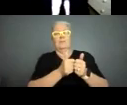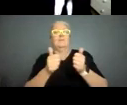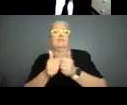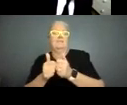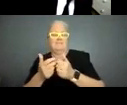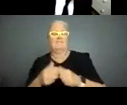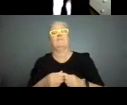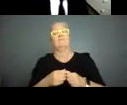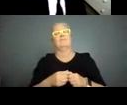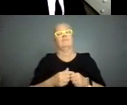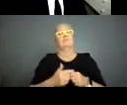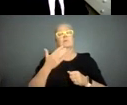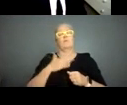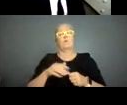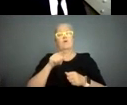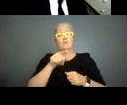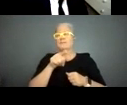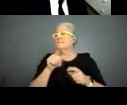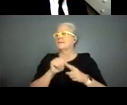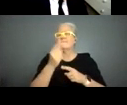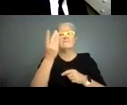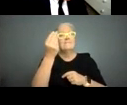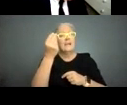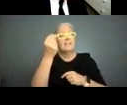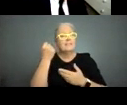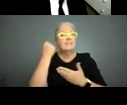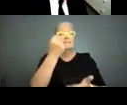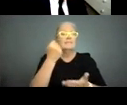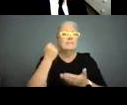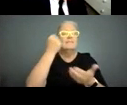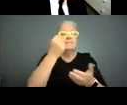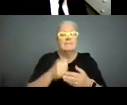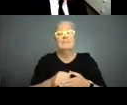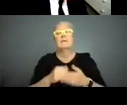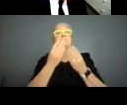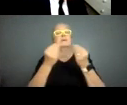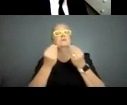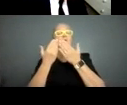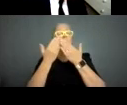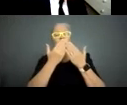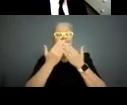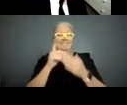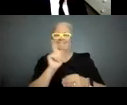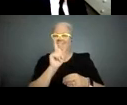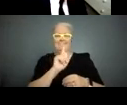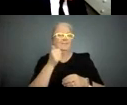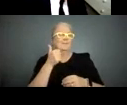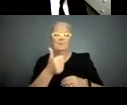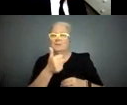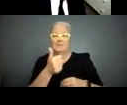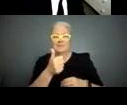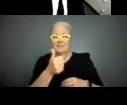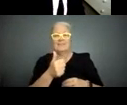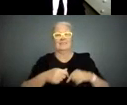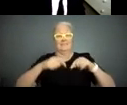Targeted funding. Funding is a huge problem. Schools are underfunded. We need at least 11% a year rise from now